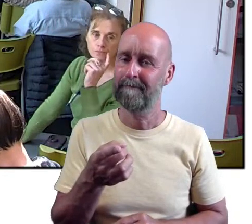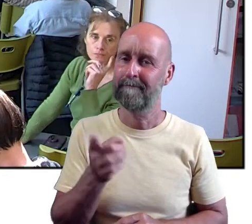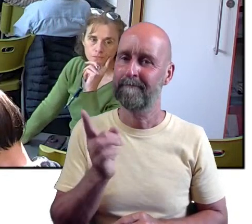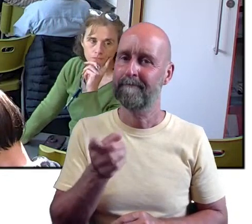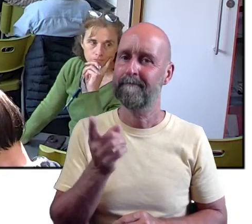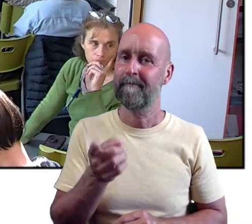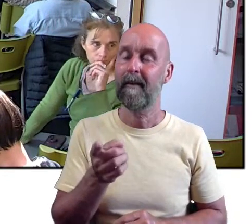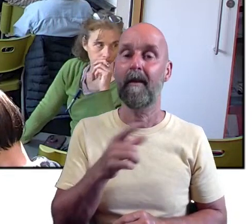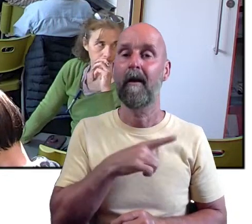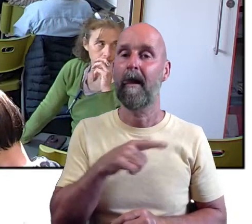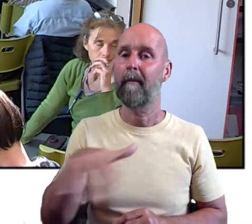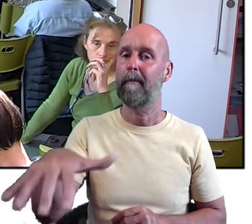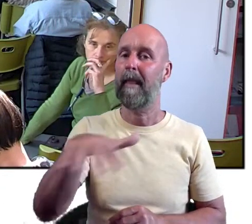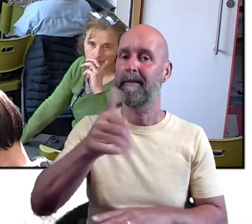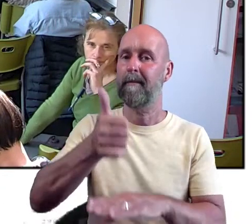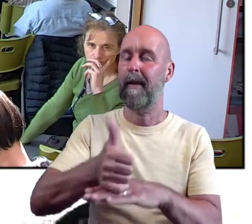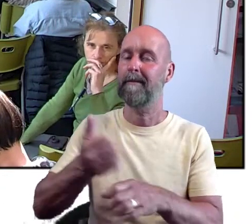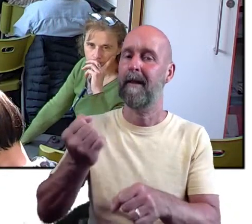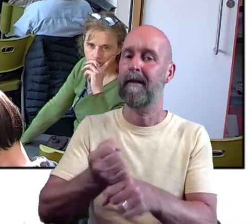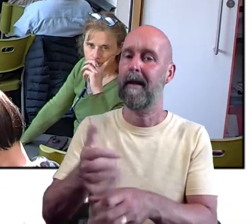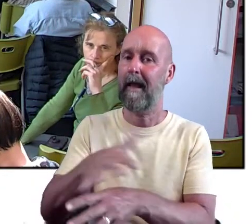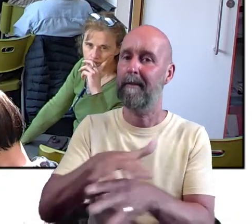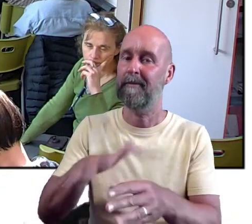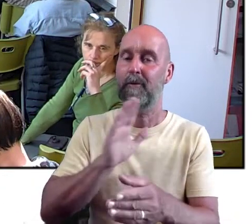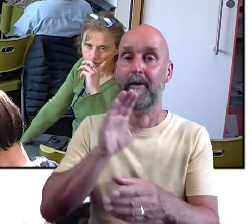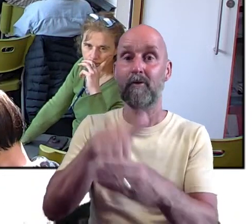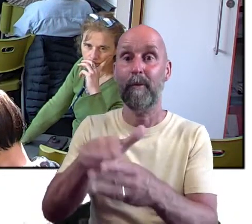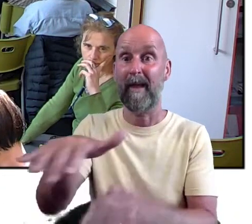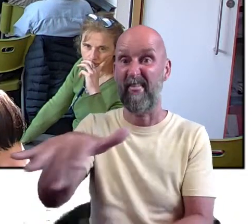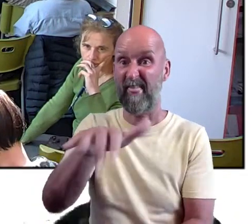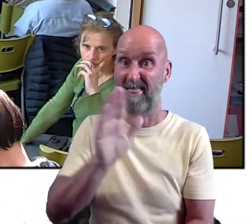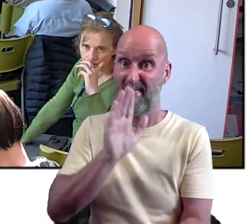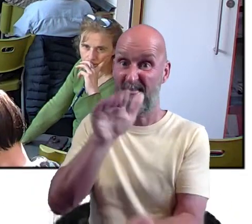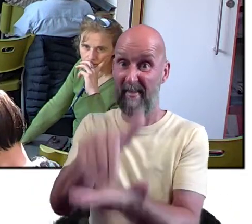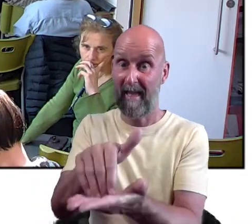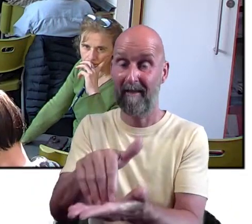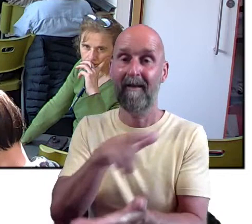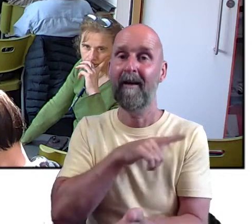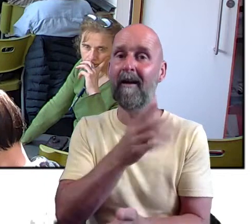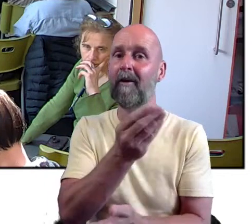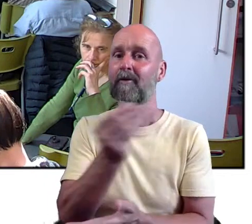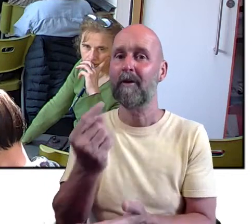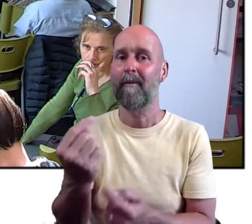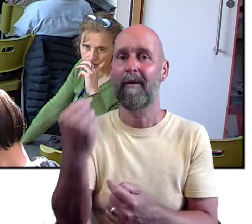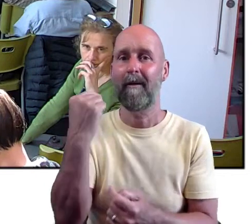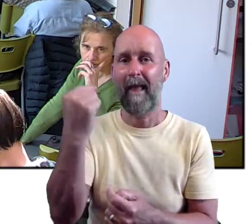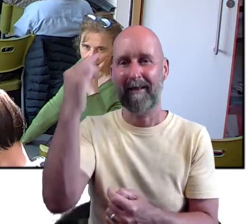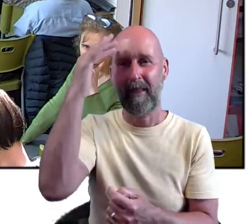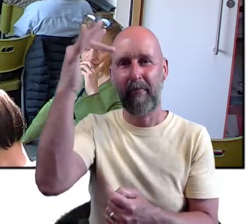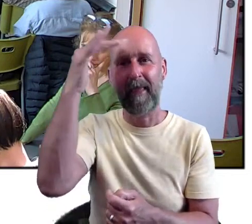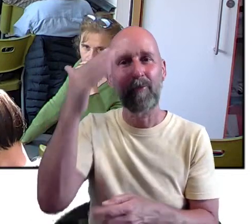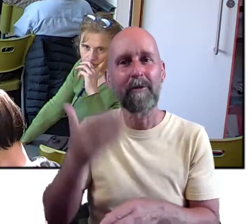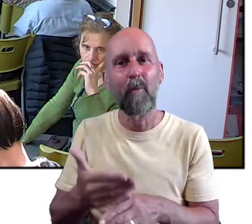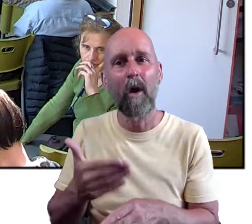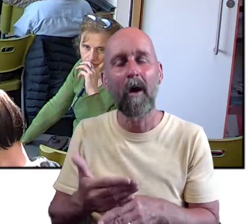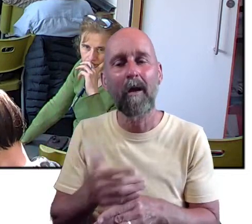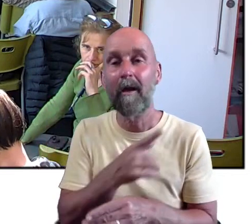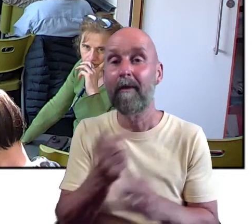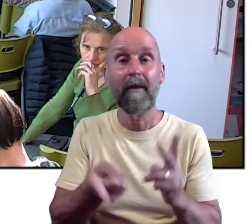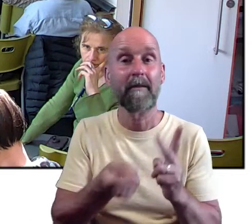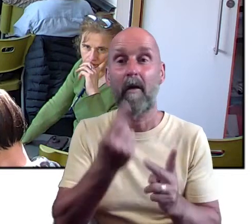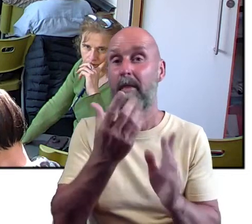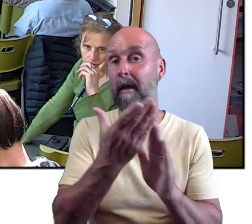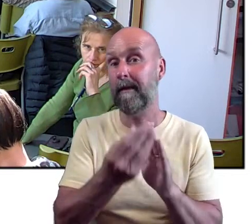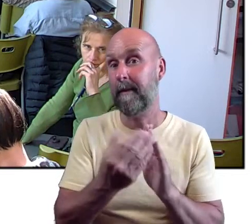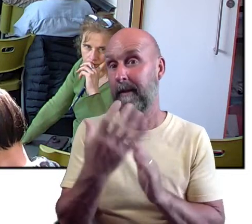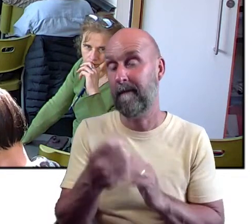place-based games and whether you always need to be there. And I was just also thinking of like some of Blast Theory's work. I think there are other examples where people